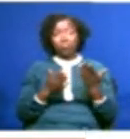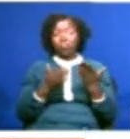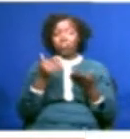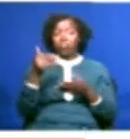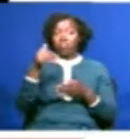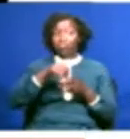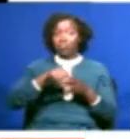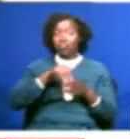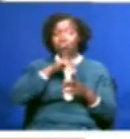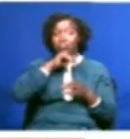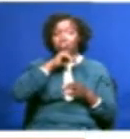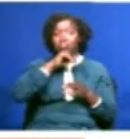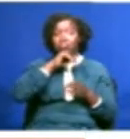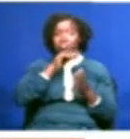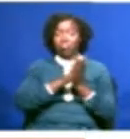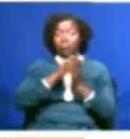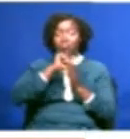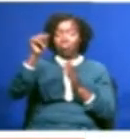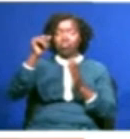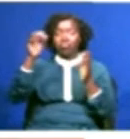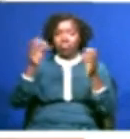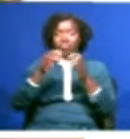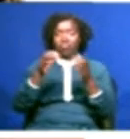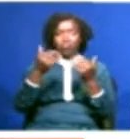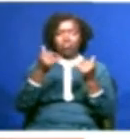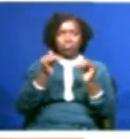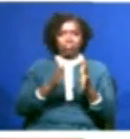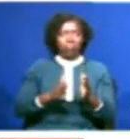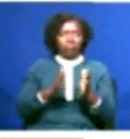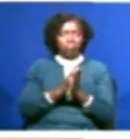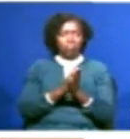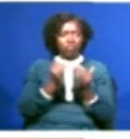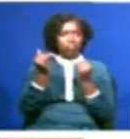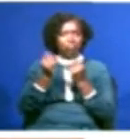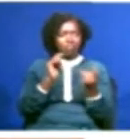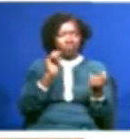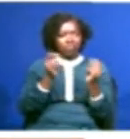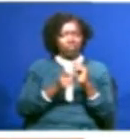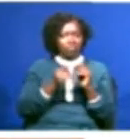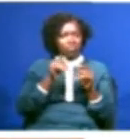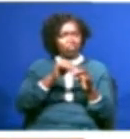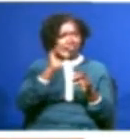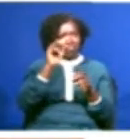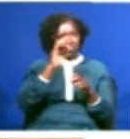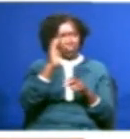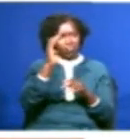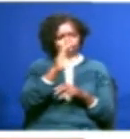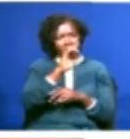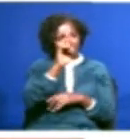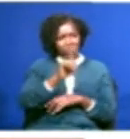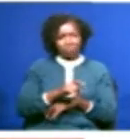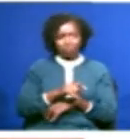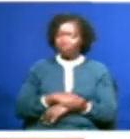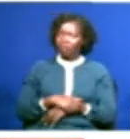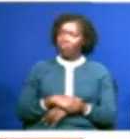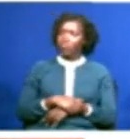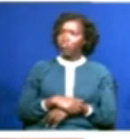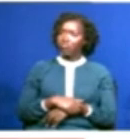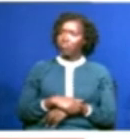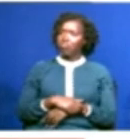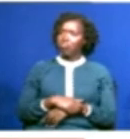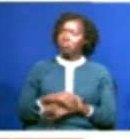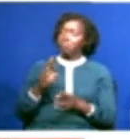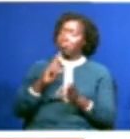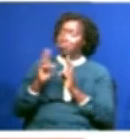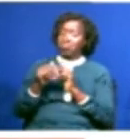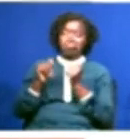Raila Odinga as a big political player if you're introducing reforms into the IEBC? You see, currently we've not done any reforms to the